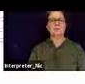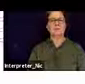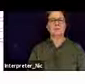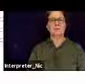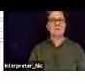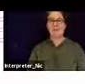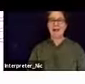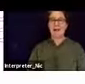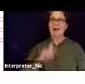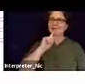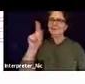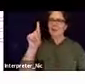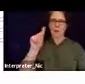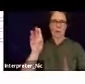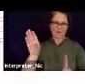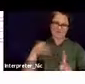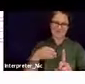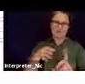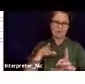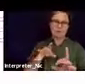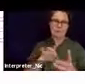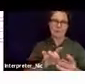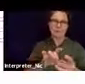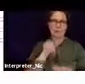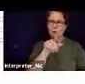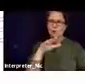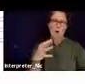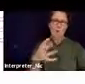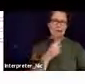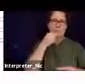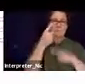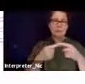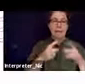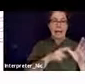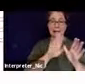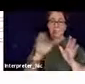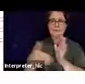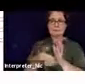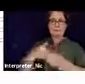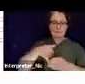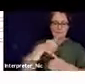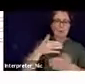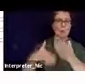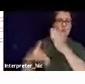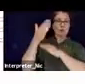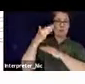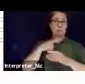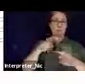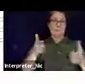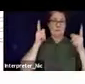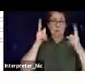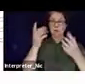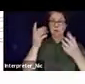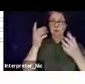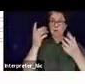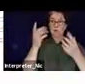what's relevant. You don't need to go into your whole medical history, not least the employer is not medically trained and they're not going to understand